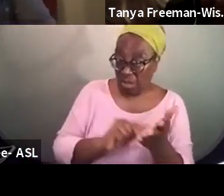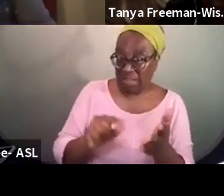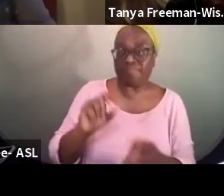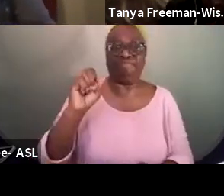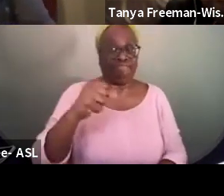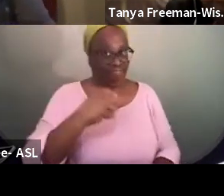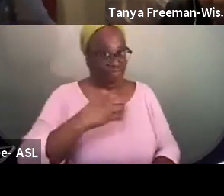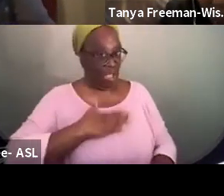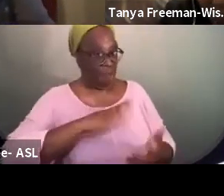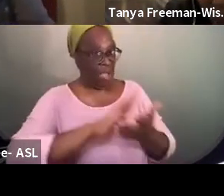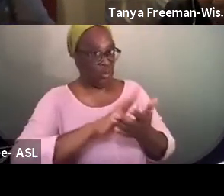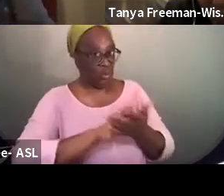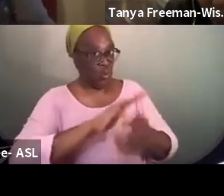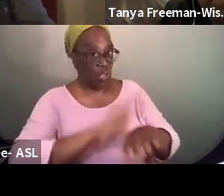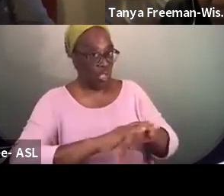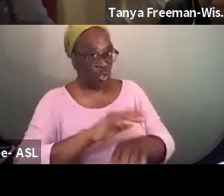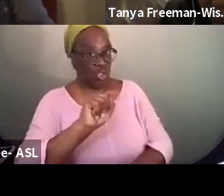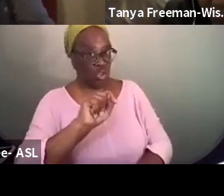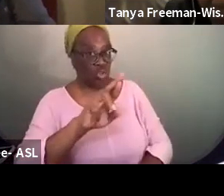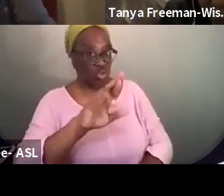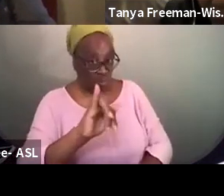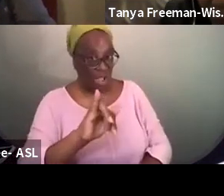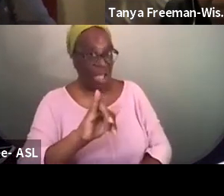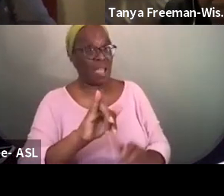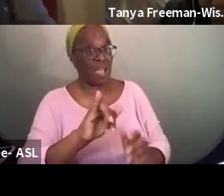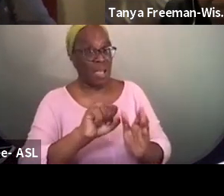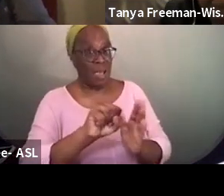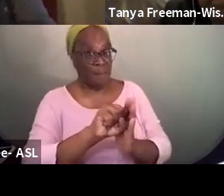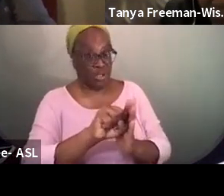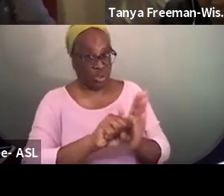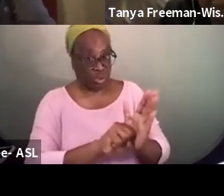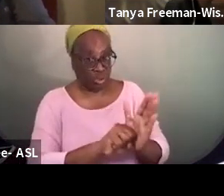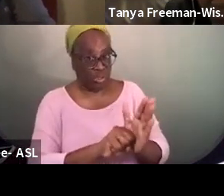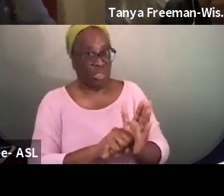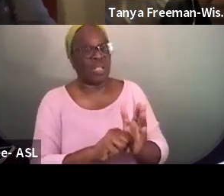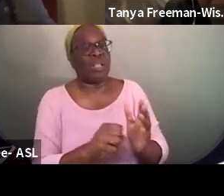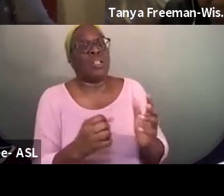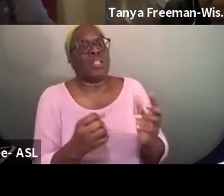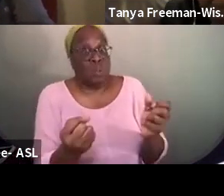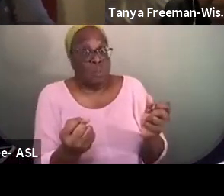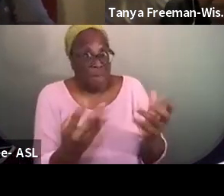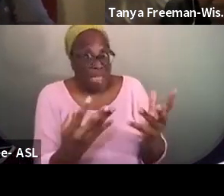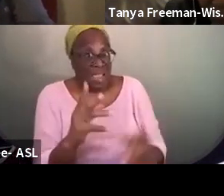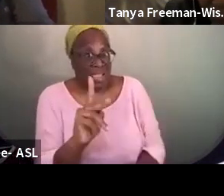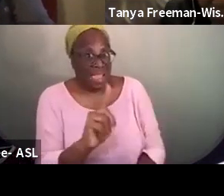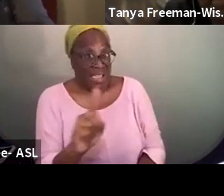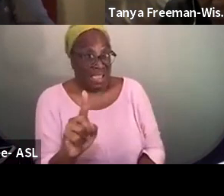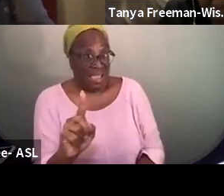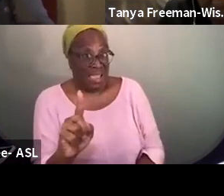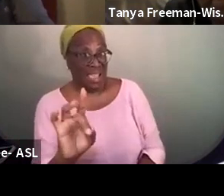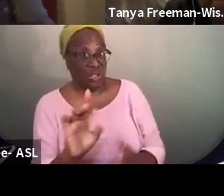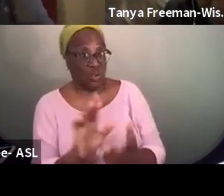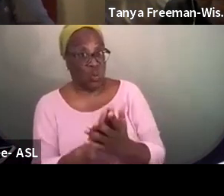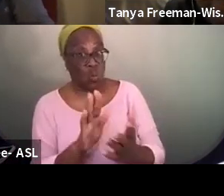it was a structural plan that the school made. And so several K-8s structurally, it helps you operate as one school